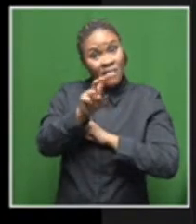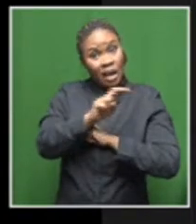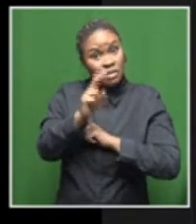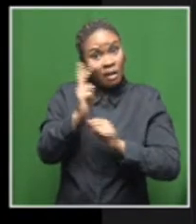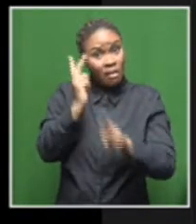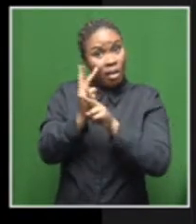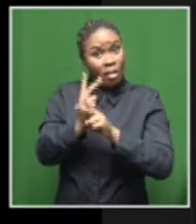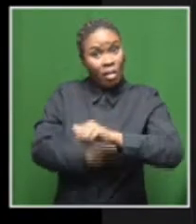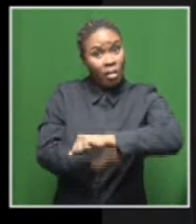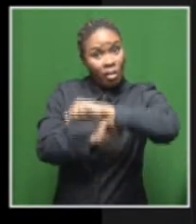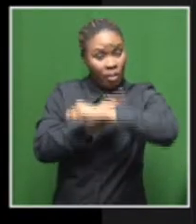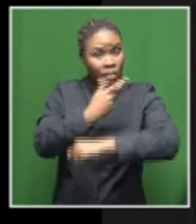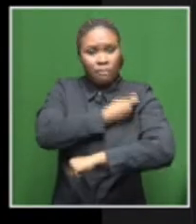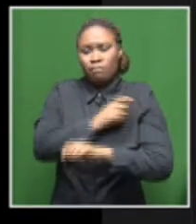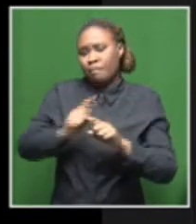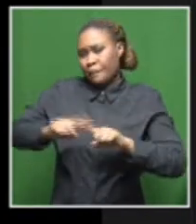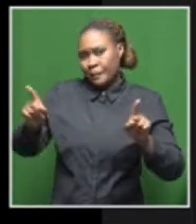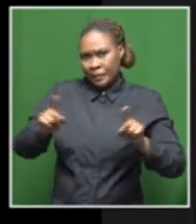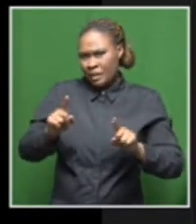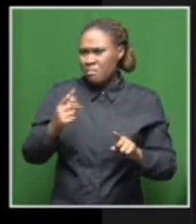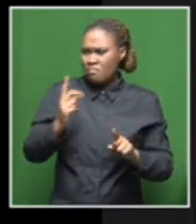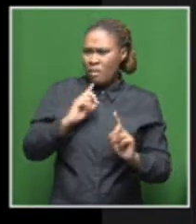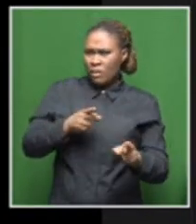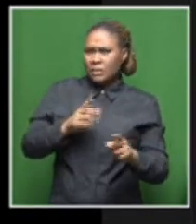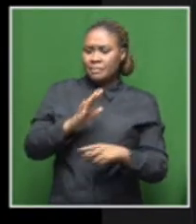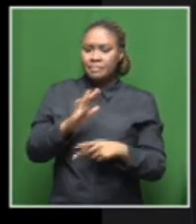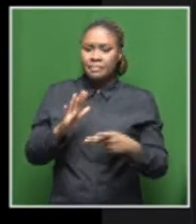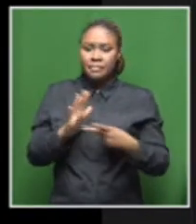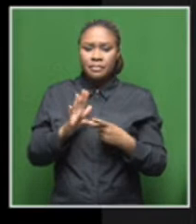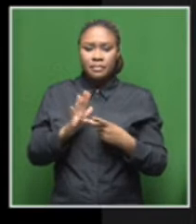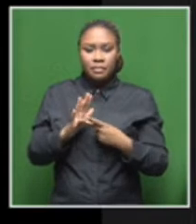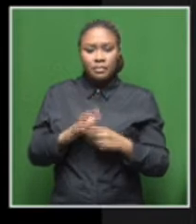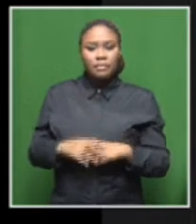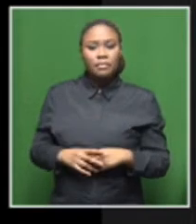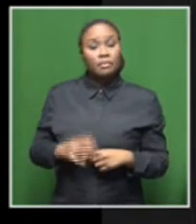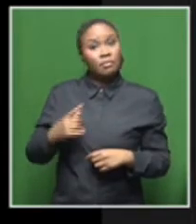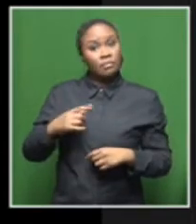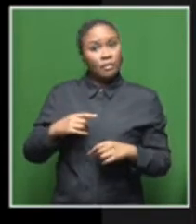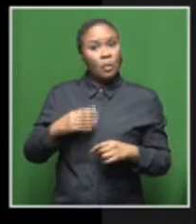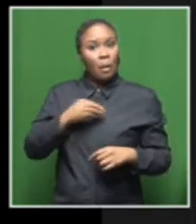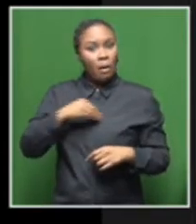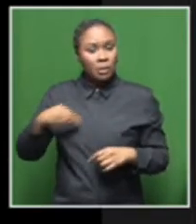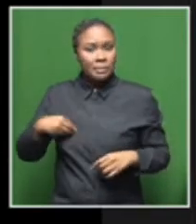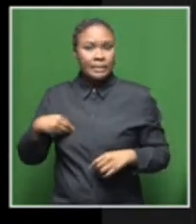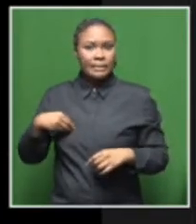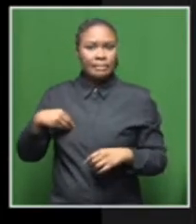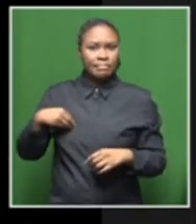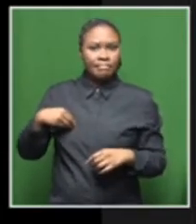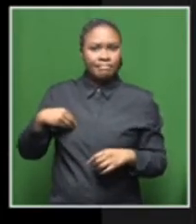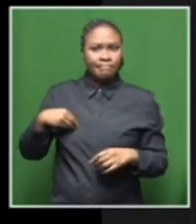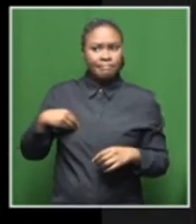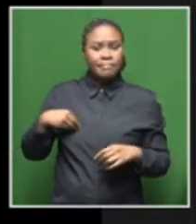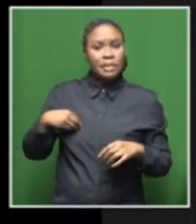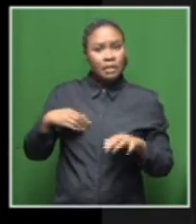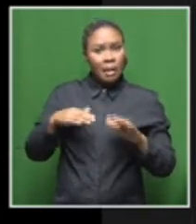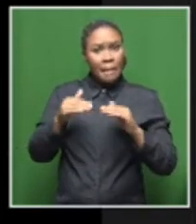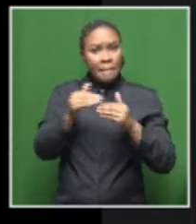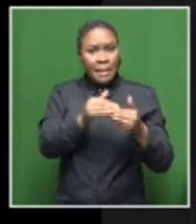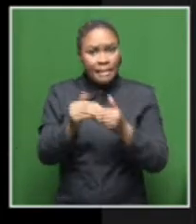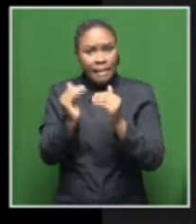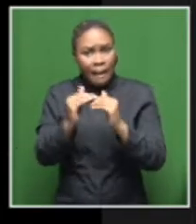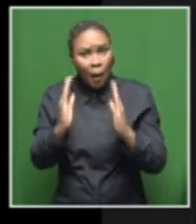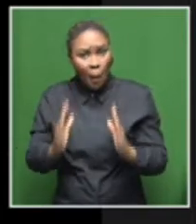why asymptomatic COVID-19 infected staff at health facilities and care homes should stay away